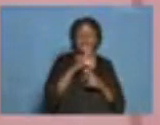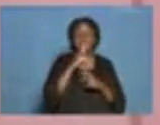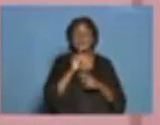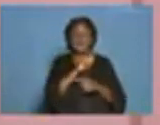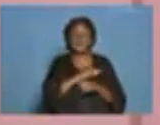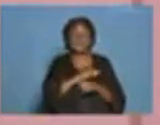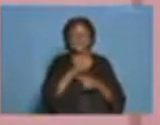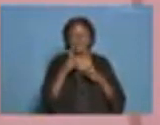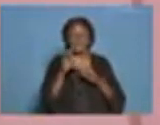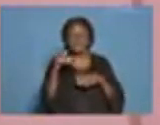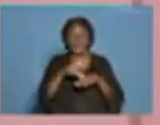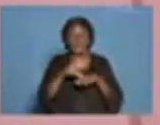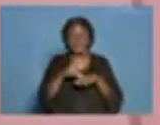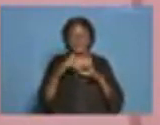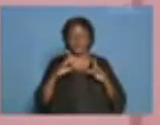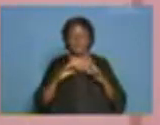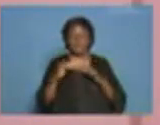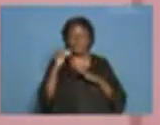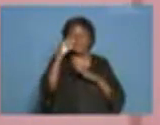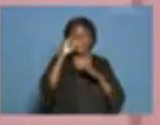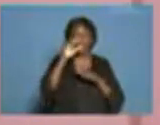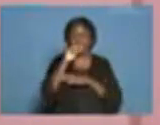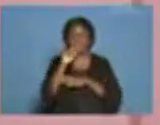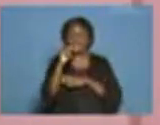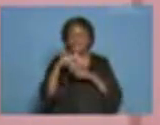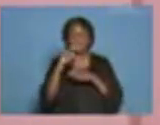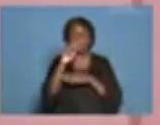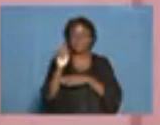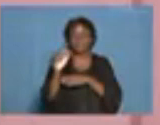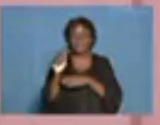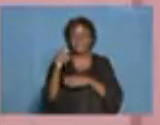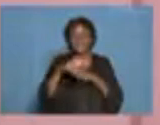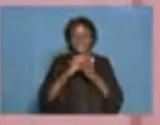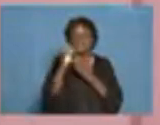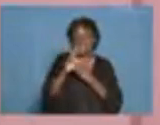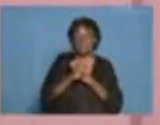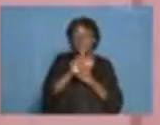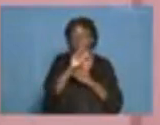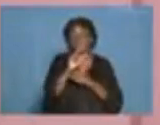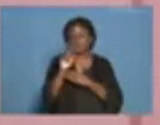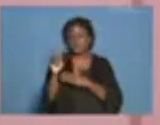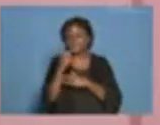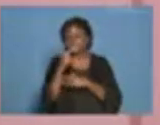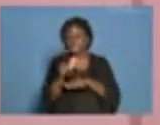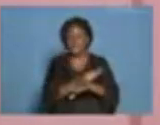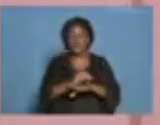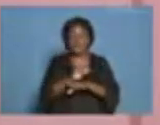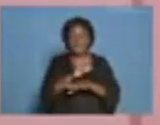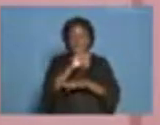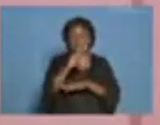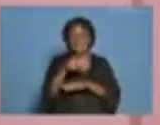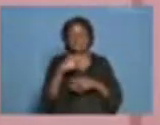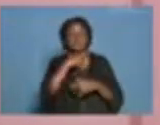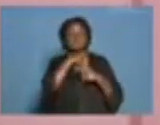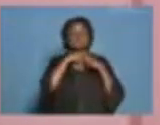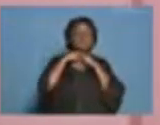Holiday Inn in the U.S. back in December of 2021, and that the Long Island MP choked and smothered her and attempted to gouge out